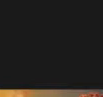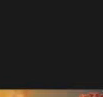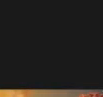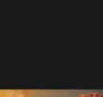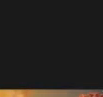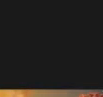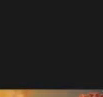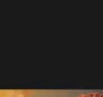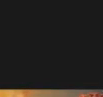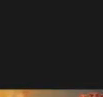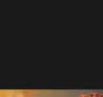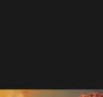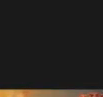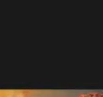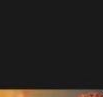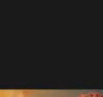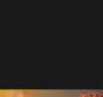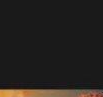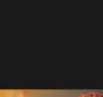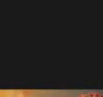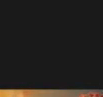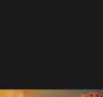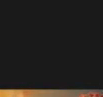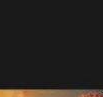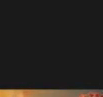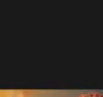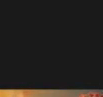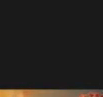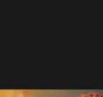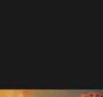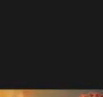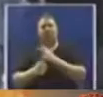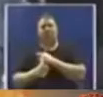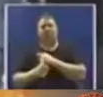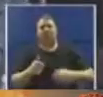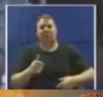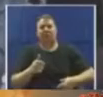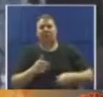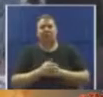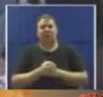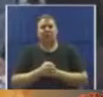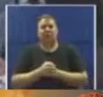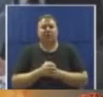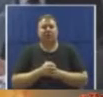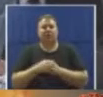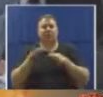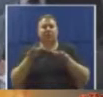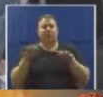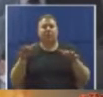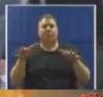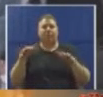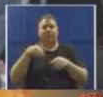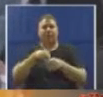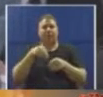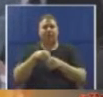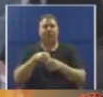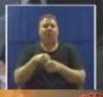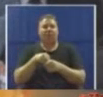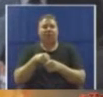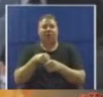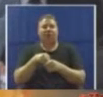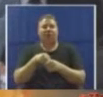Thank you, Speaker and Deputy President. Public participation in lawmaking and agreements to